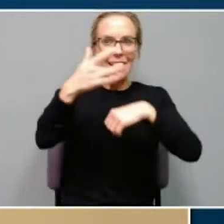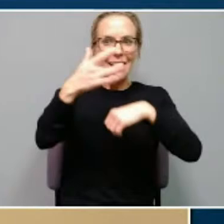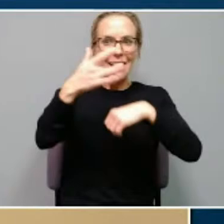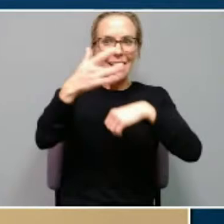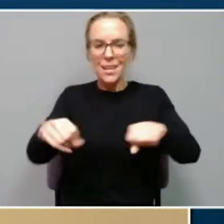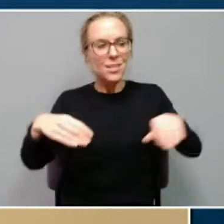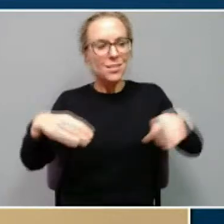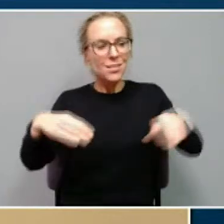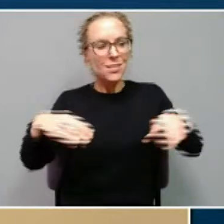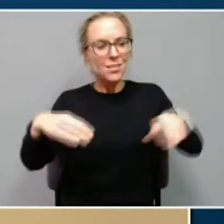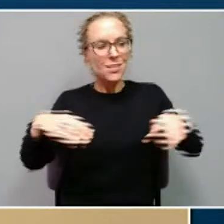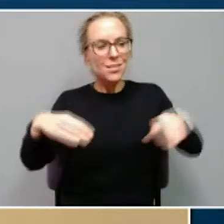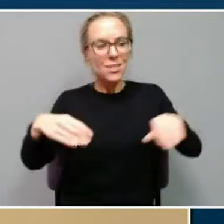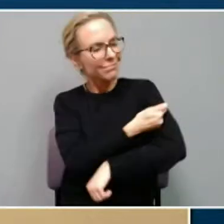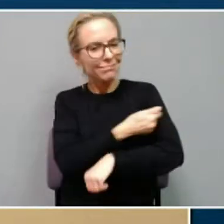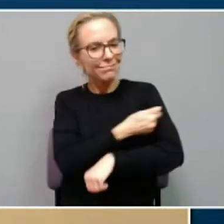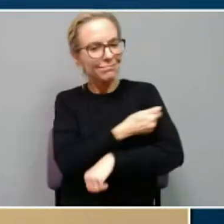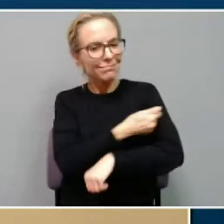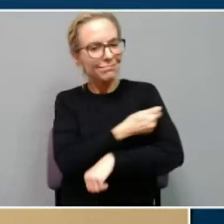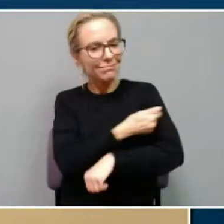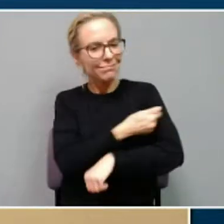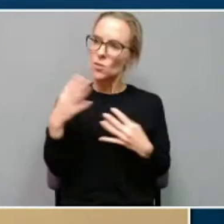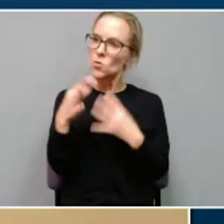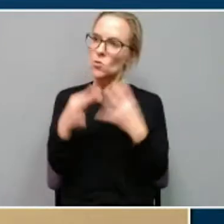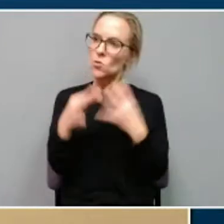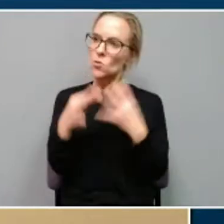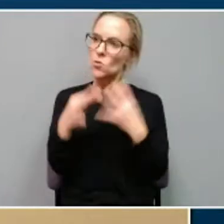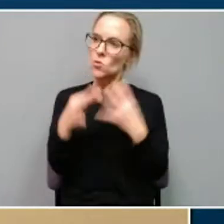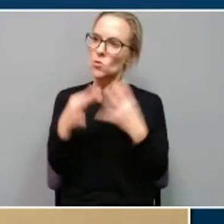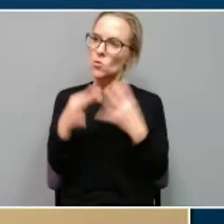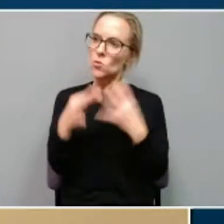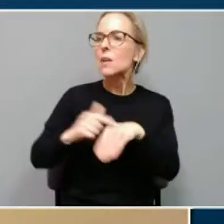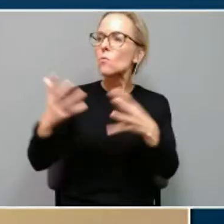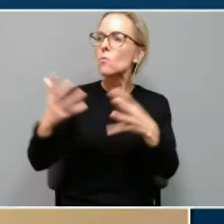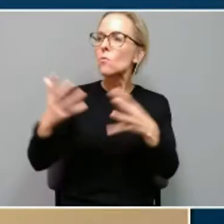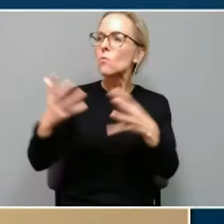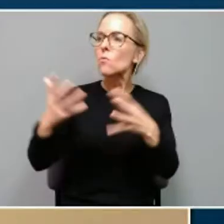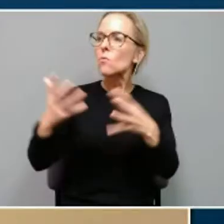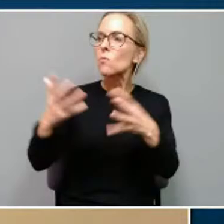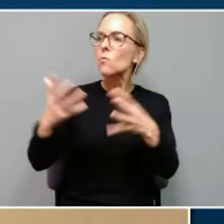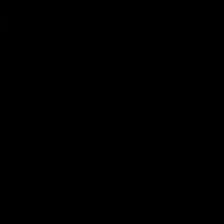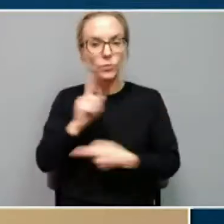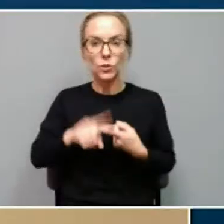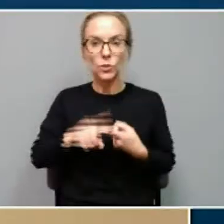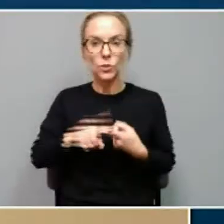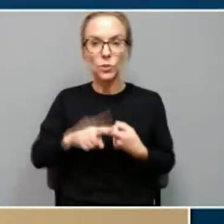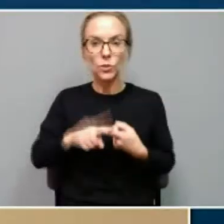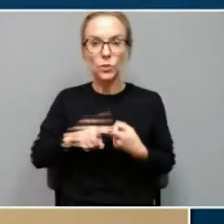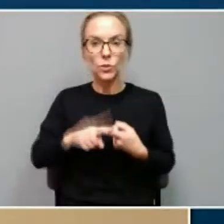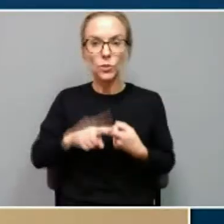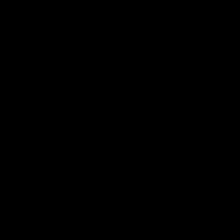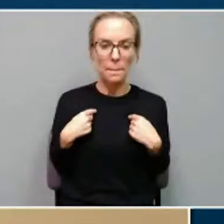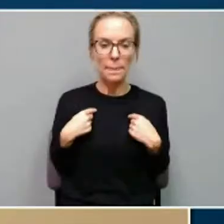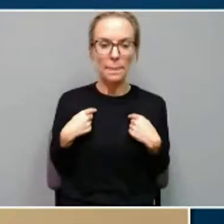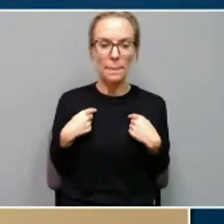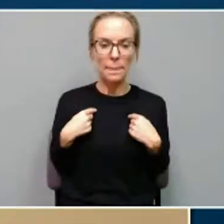And it's a choice. But to me, that choice is